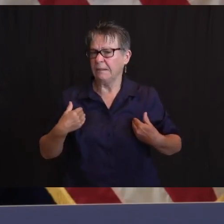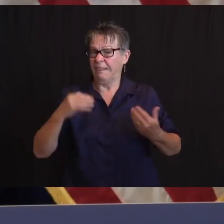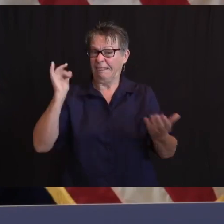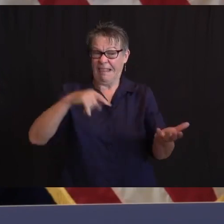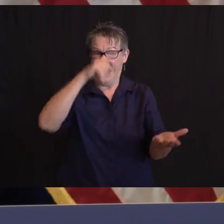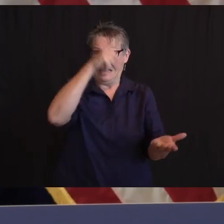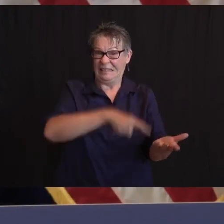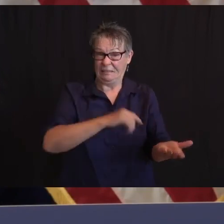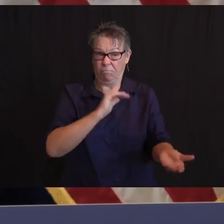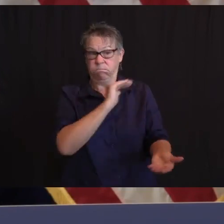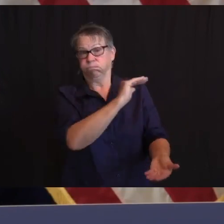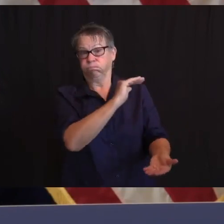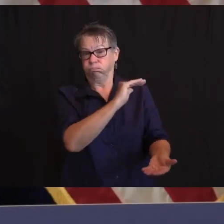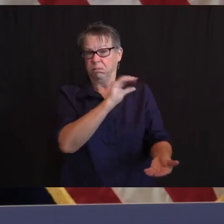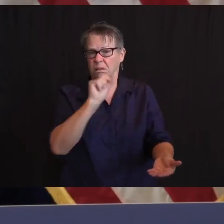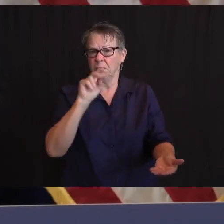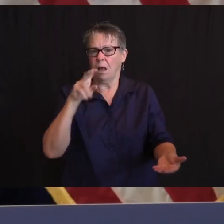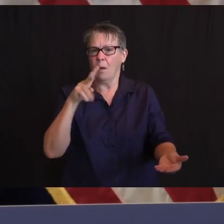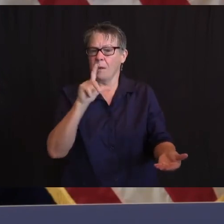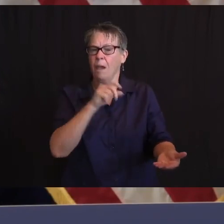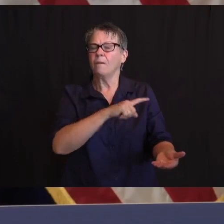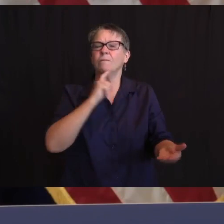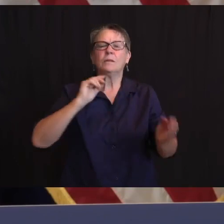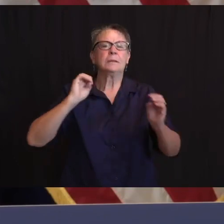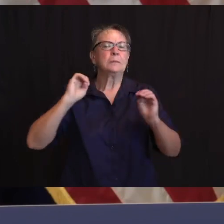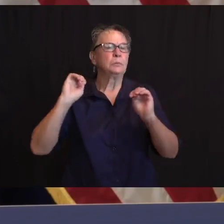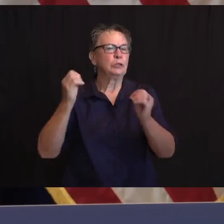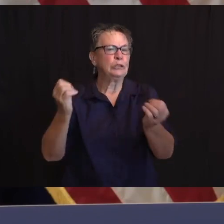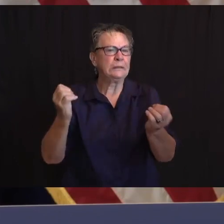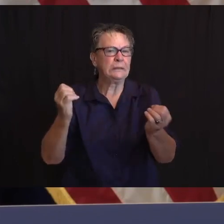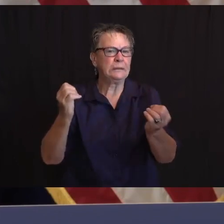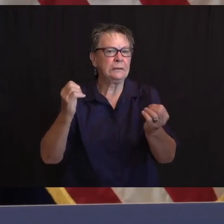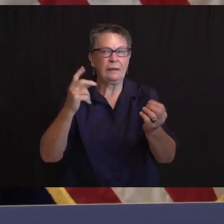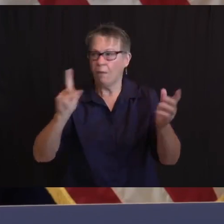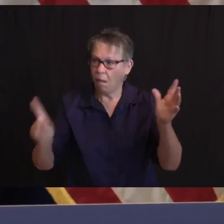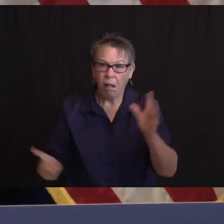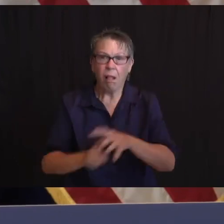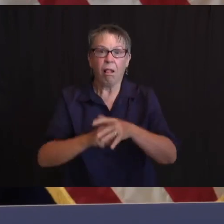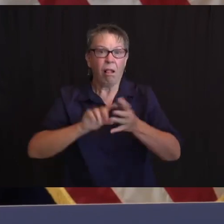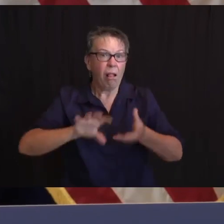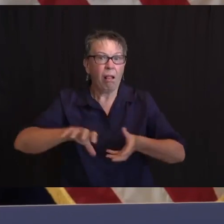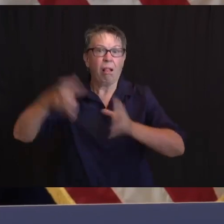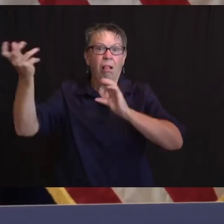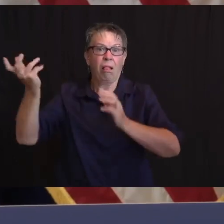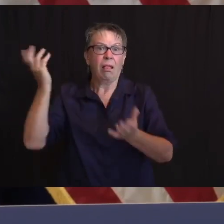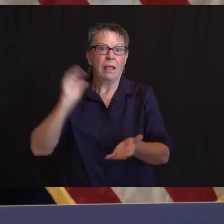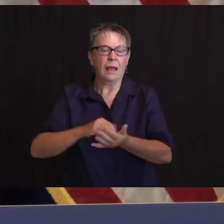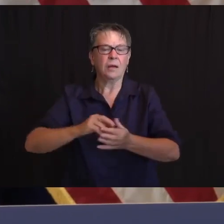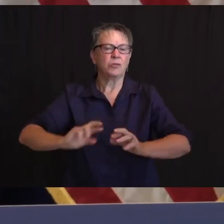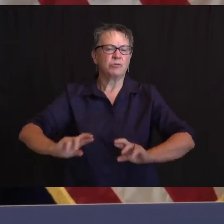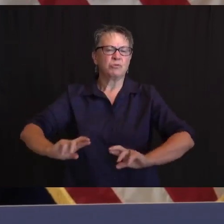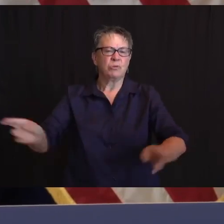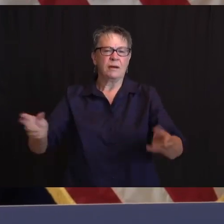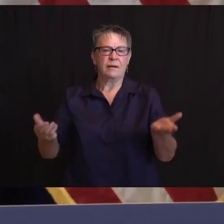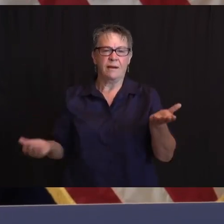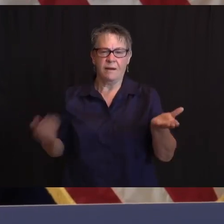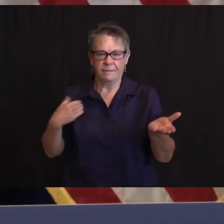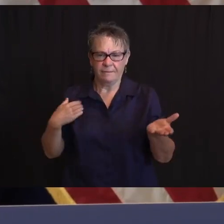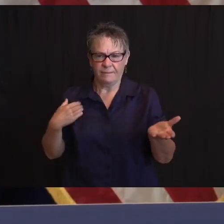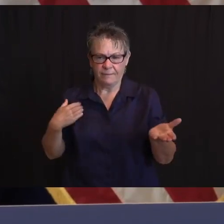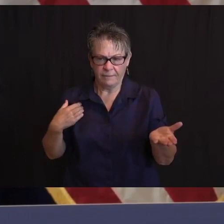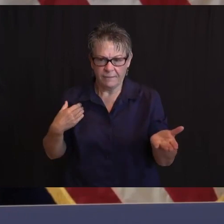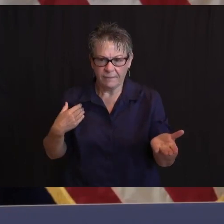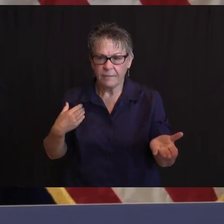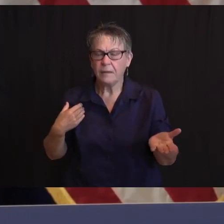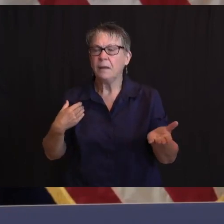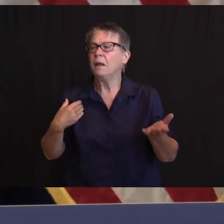usage. The stockpile will only be used in the event that we experience extreme PPE shortages, again similar to earlier, due to supply chain